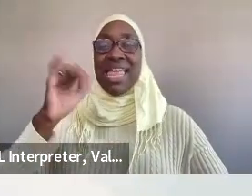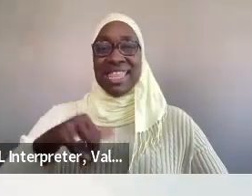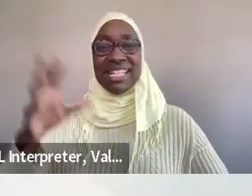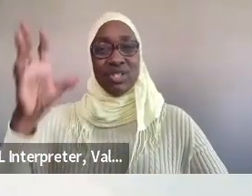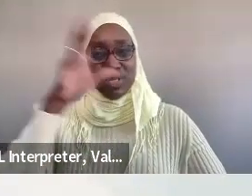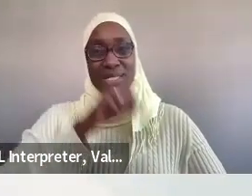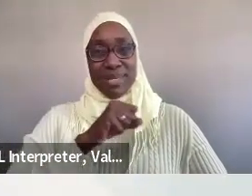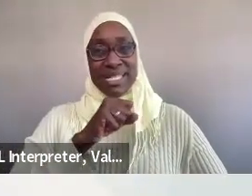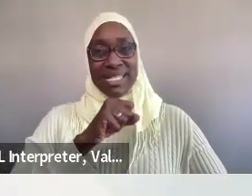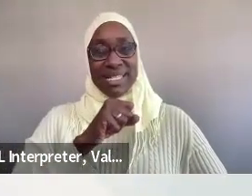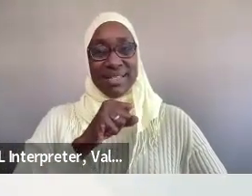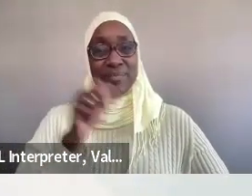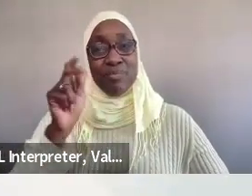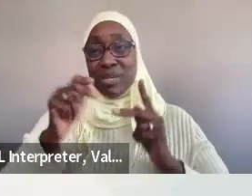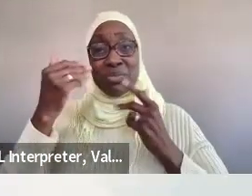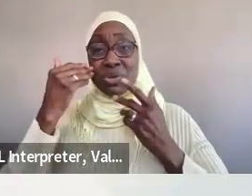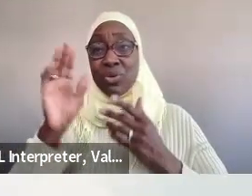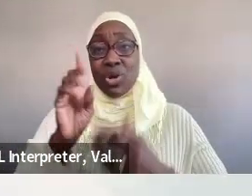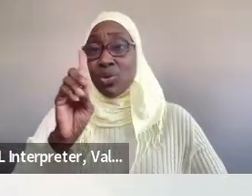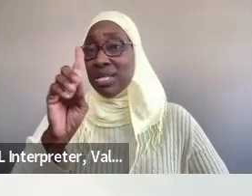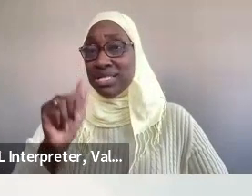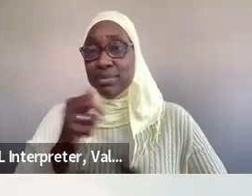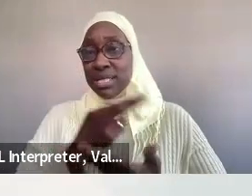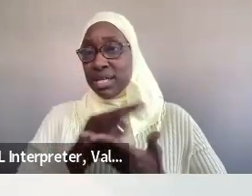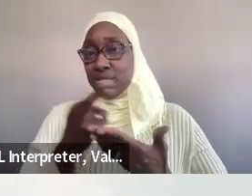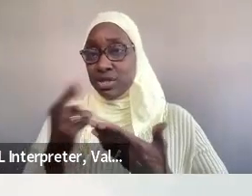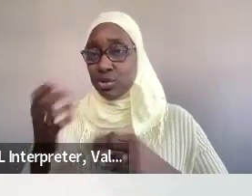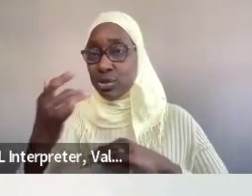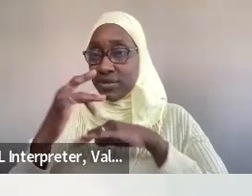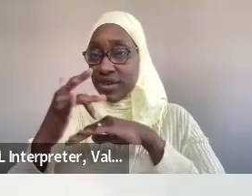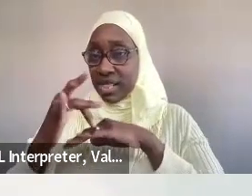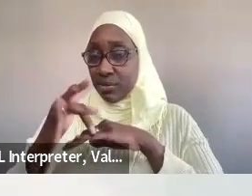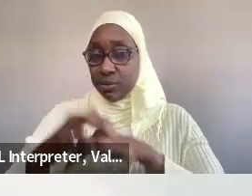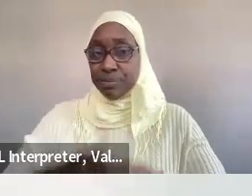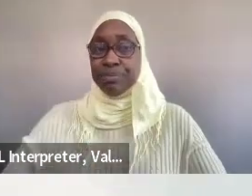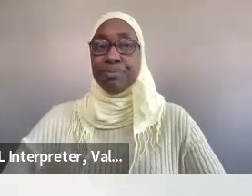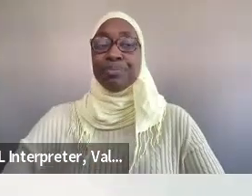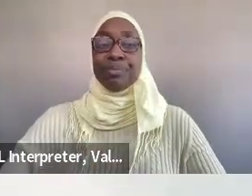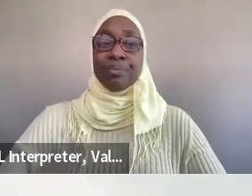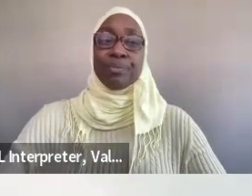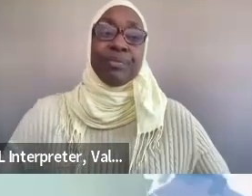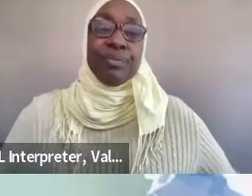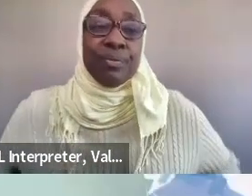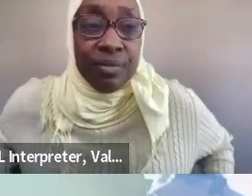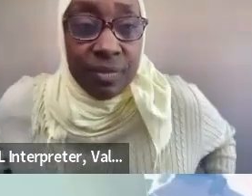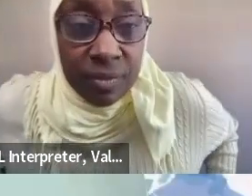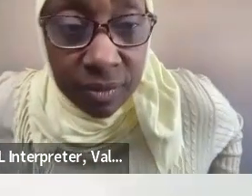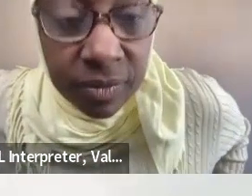services. So how did the Allied project start?